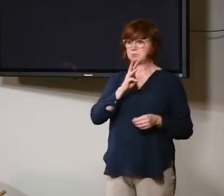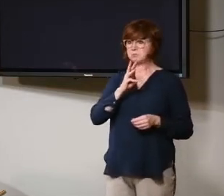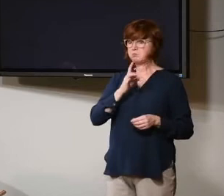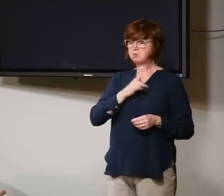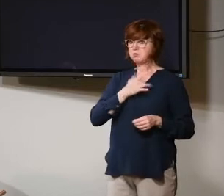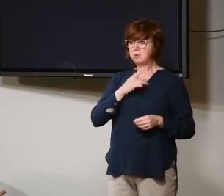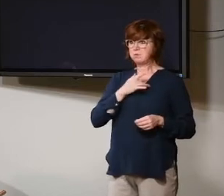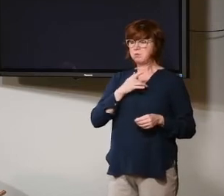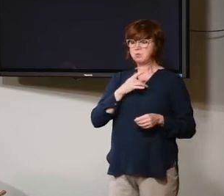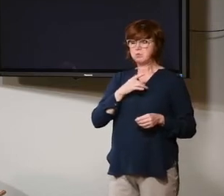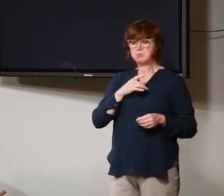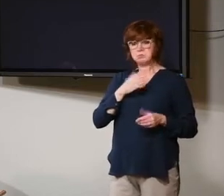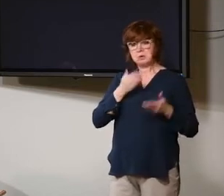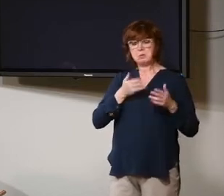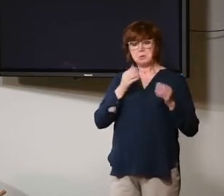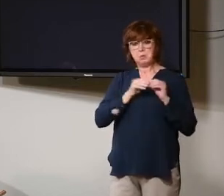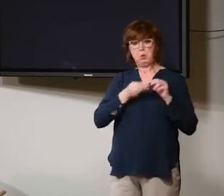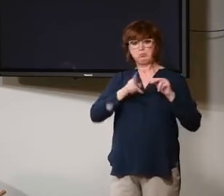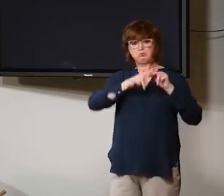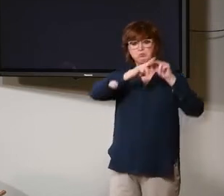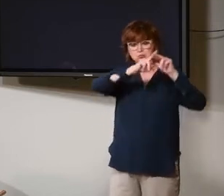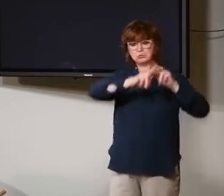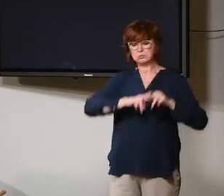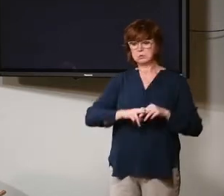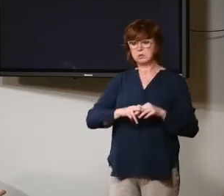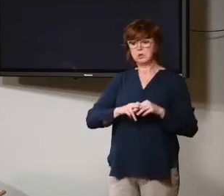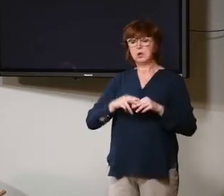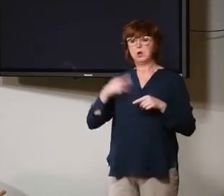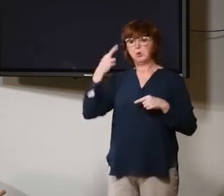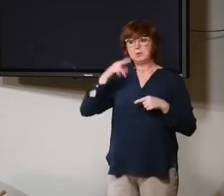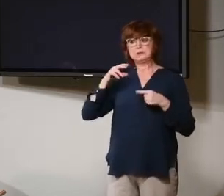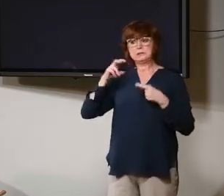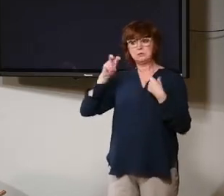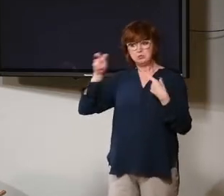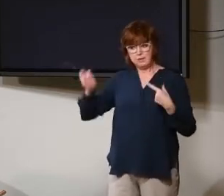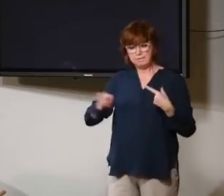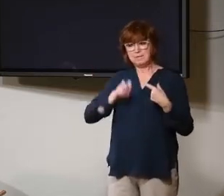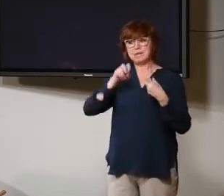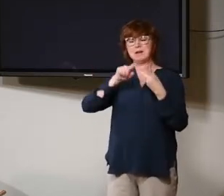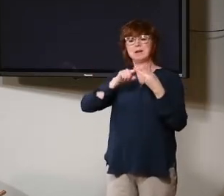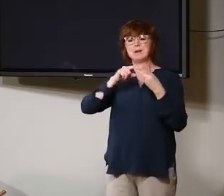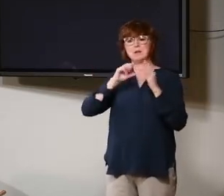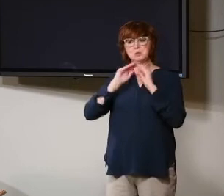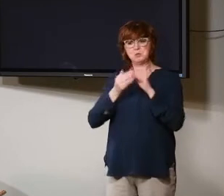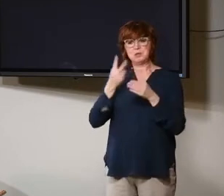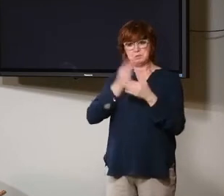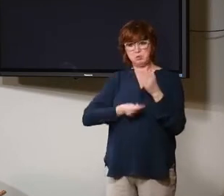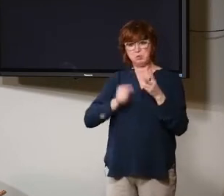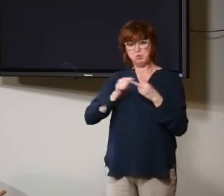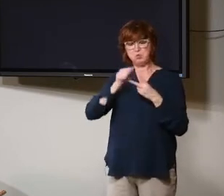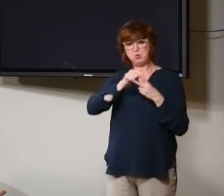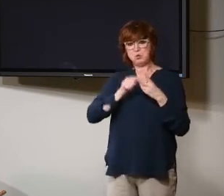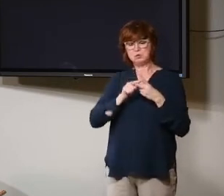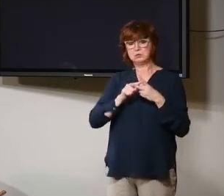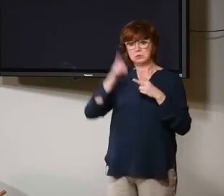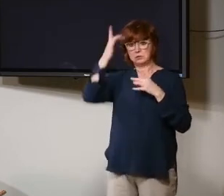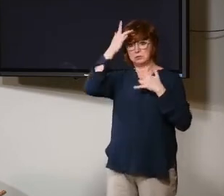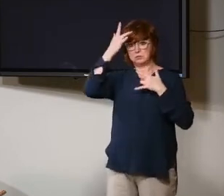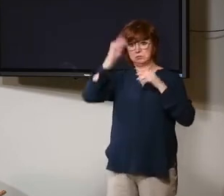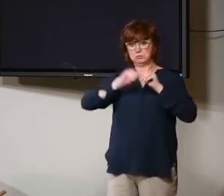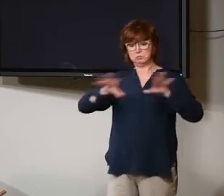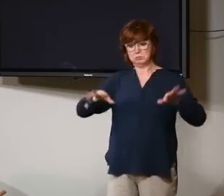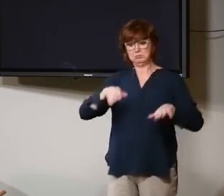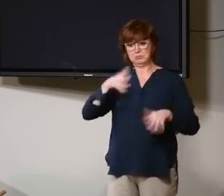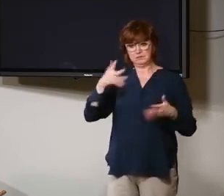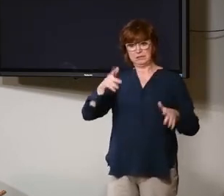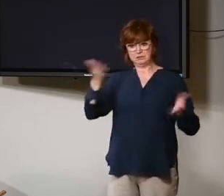both travel-related as well as community transmission in the days ahead. This is a pandemic that is in our nation,